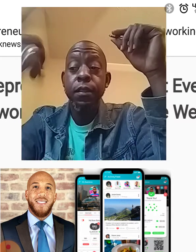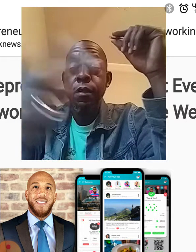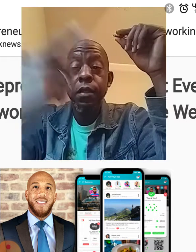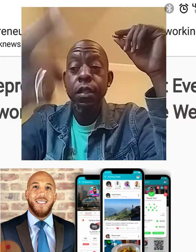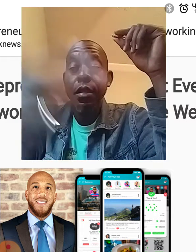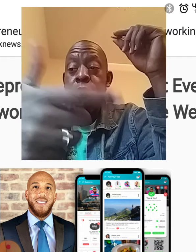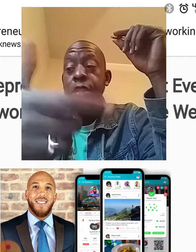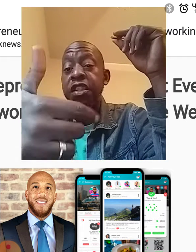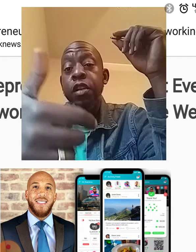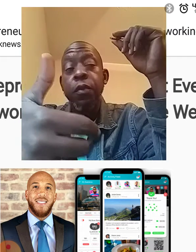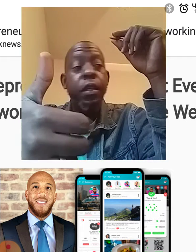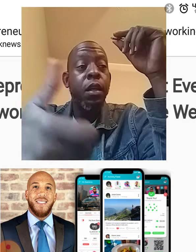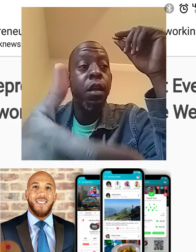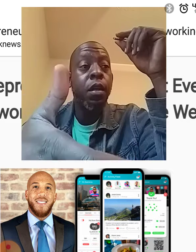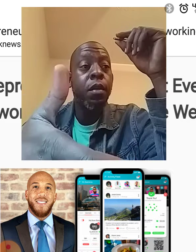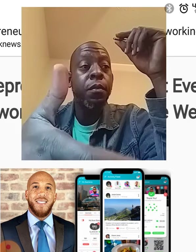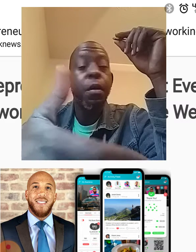you definitely are